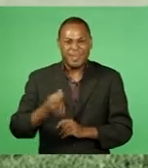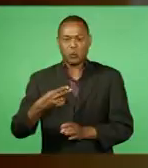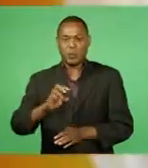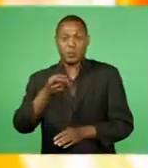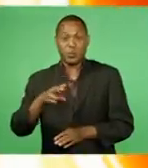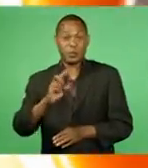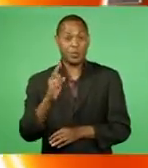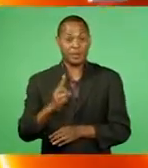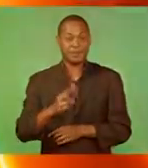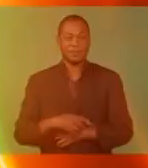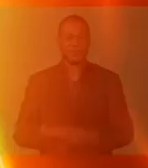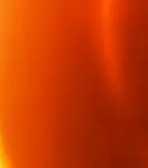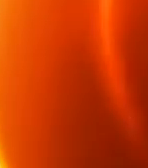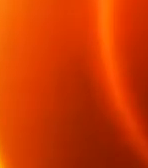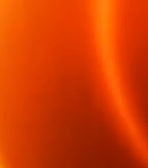time.